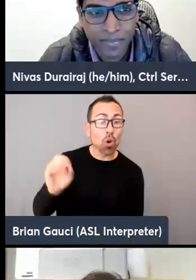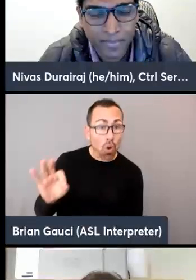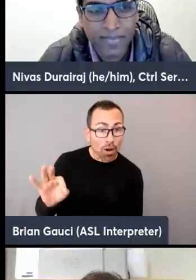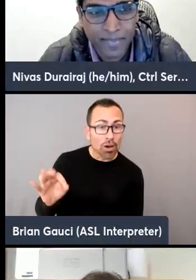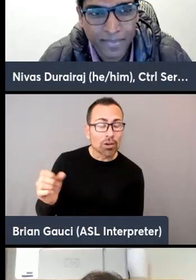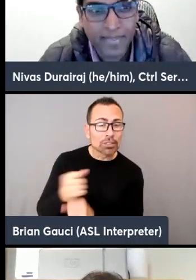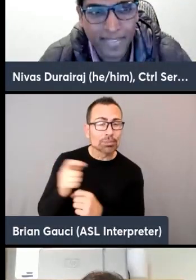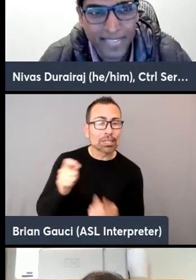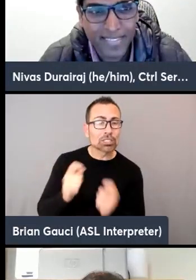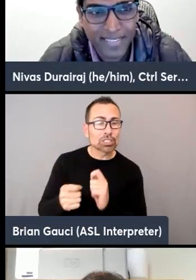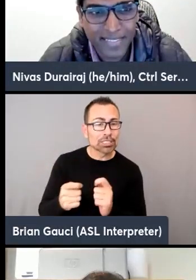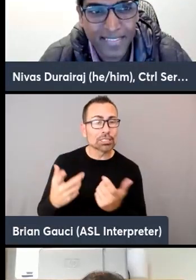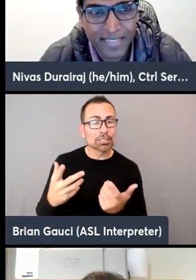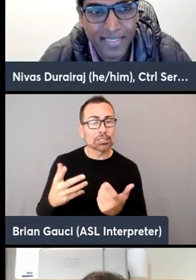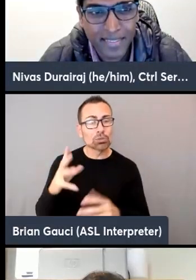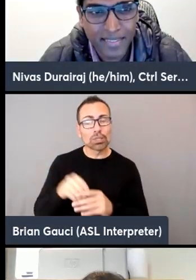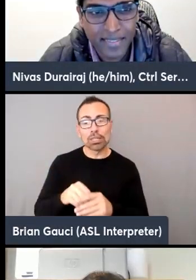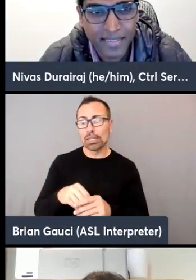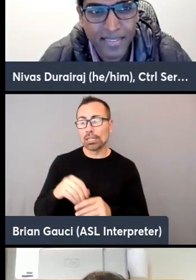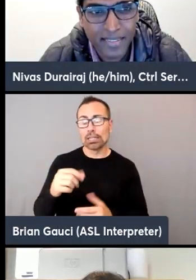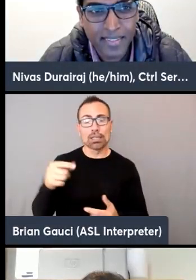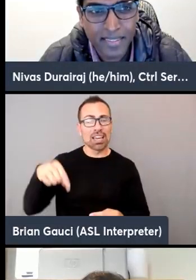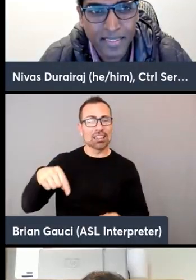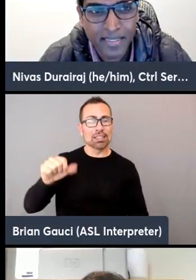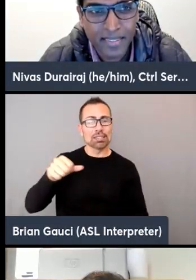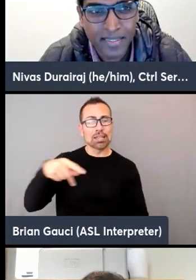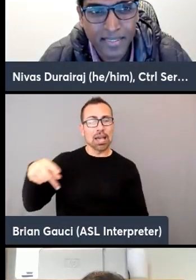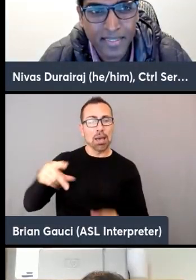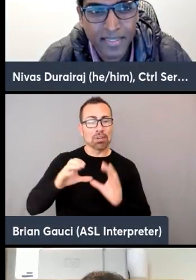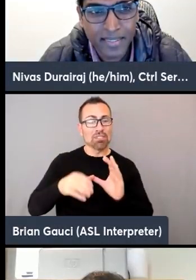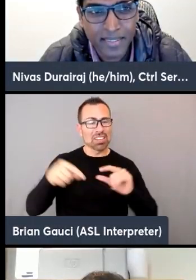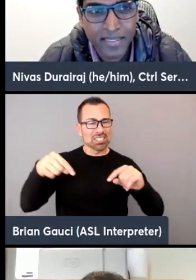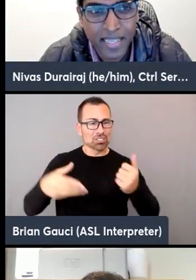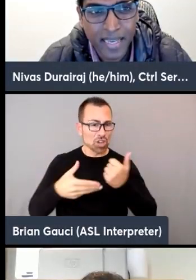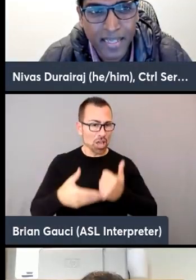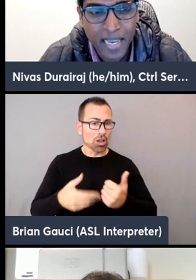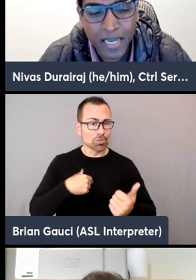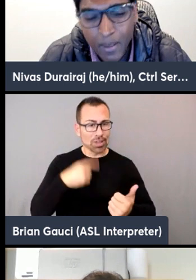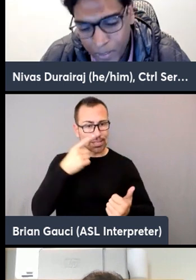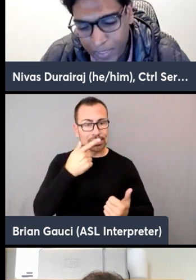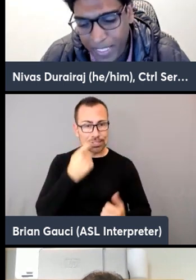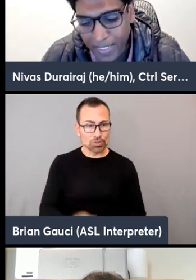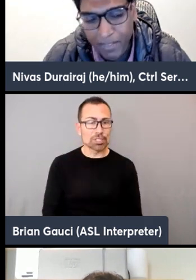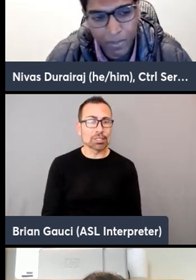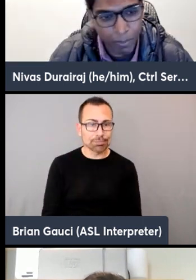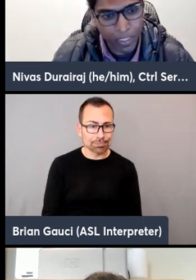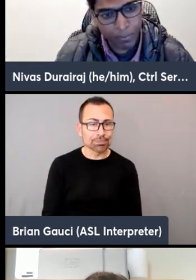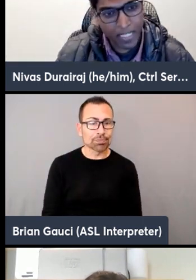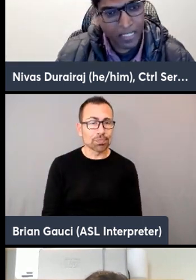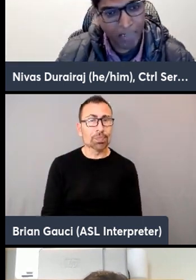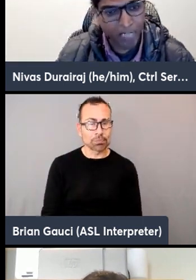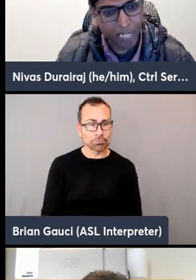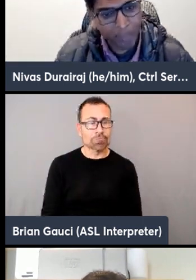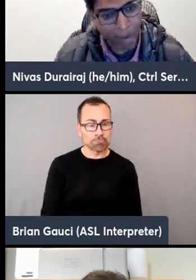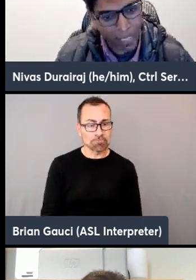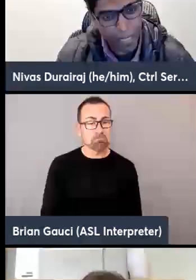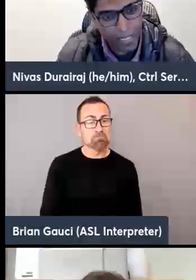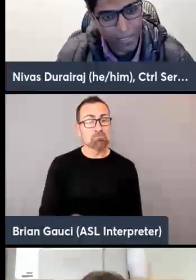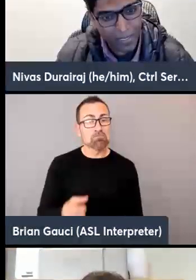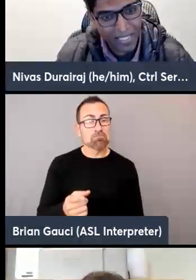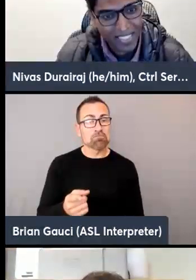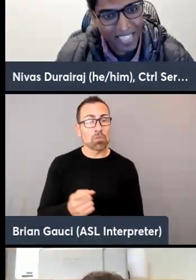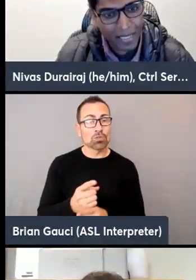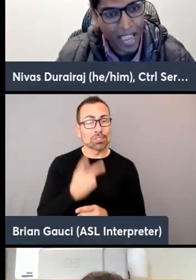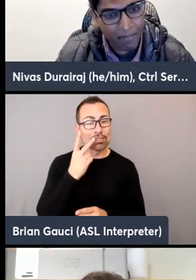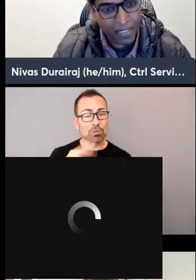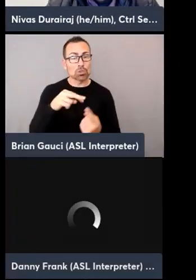And AppConfig is here to help. So I think it's really interesting. Yeah. And I also see it like from the perspective of like a product